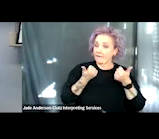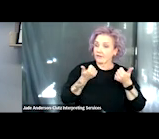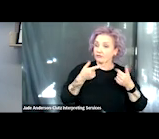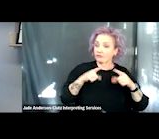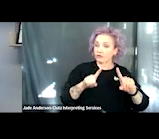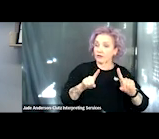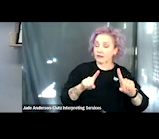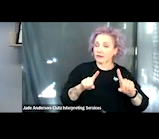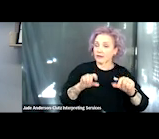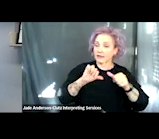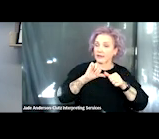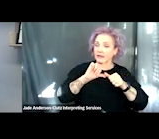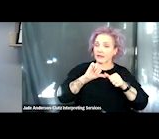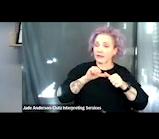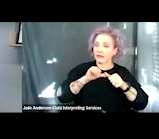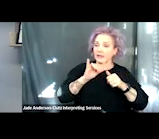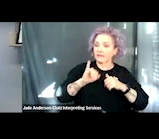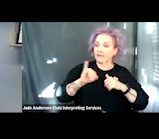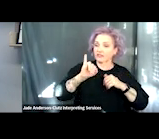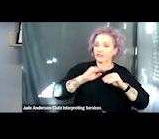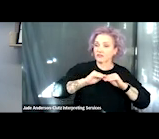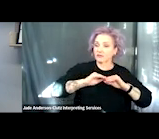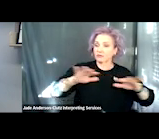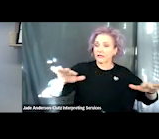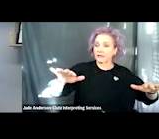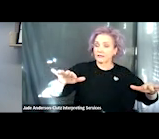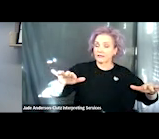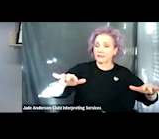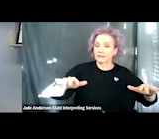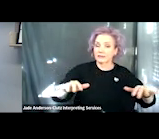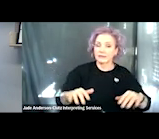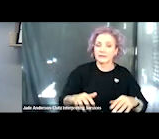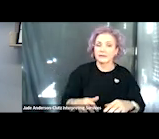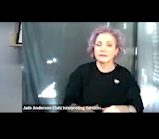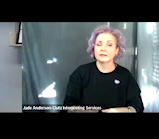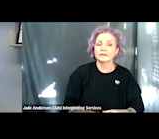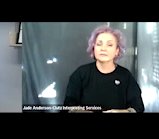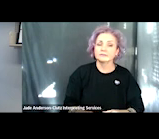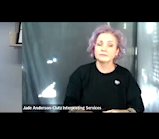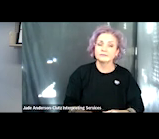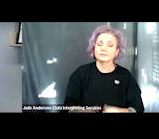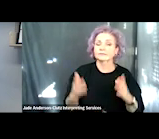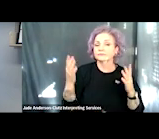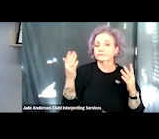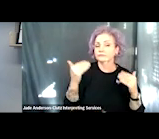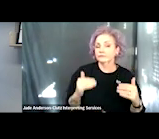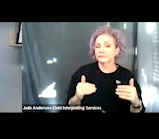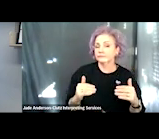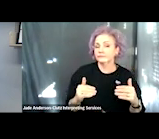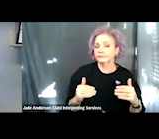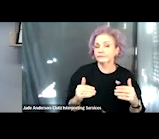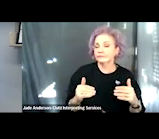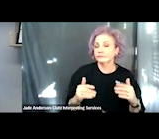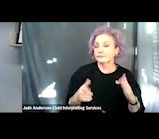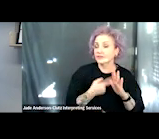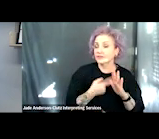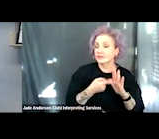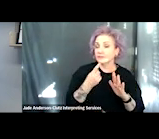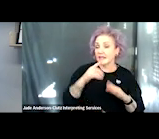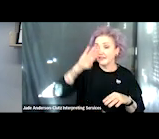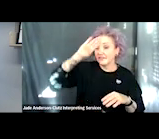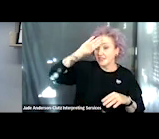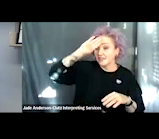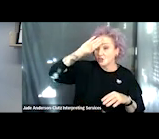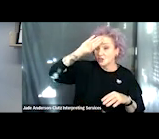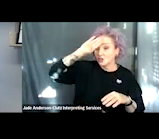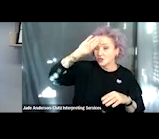at clinical records. So again, we know roughly viral bacterial infections, even fever during pregnancy was associated with